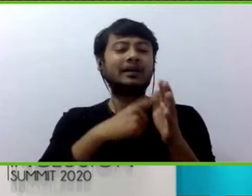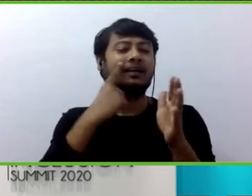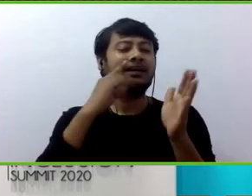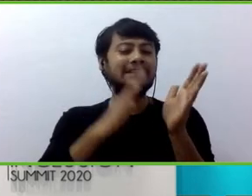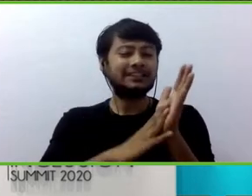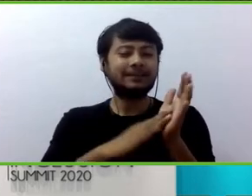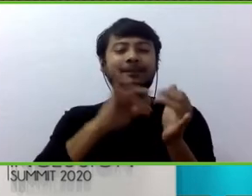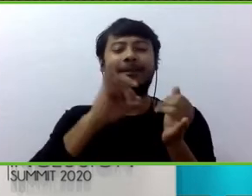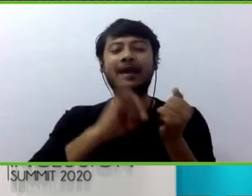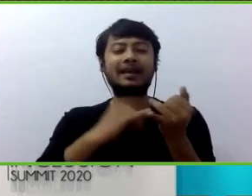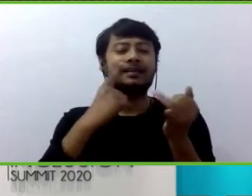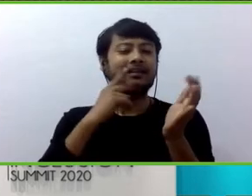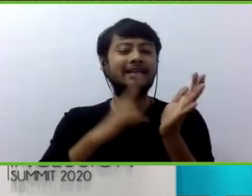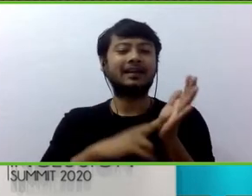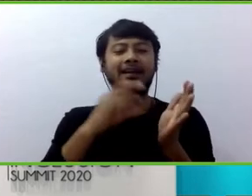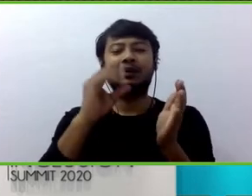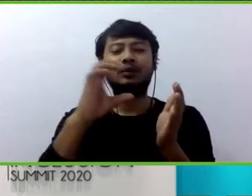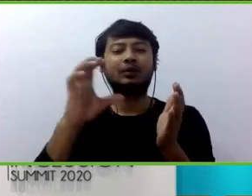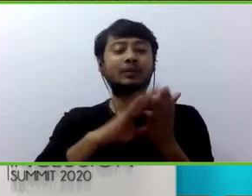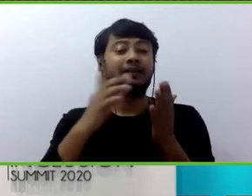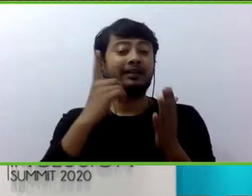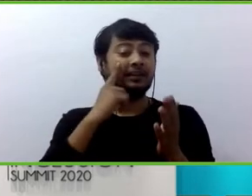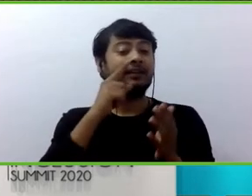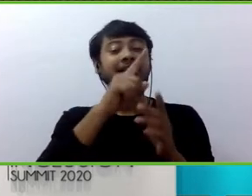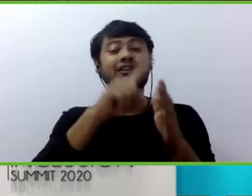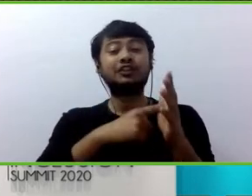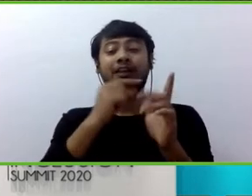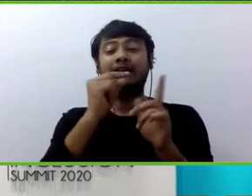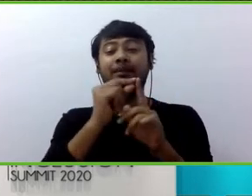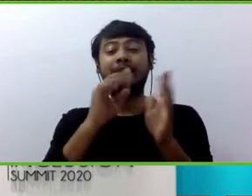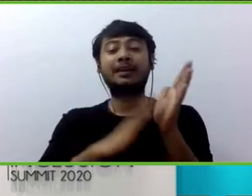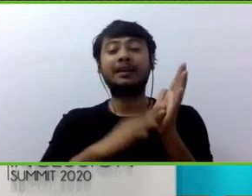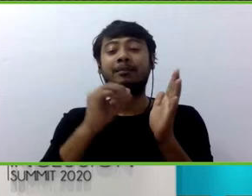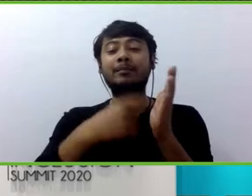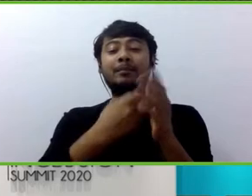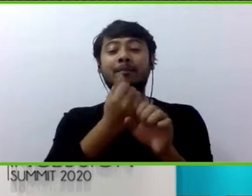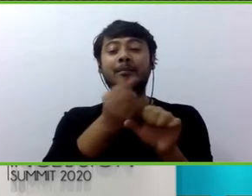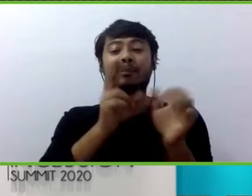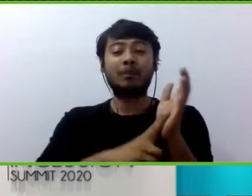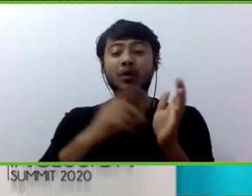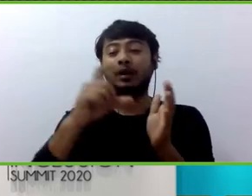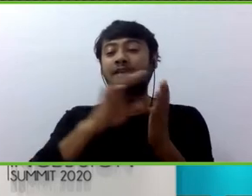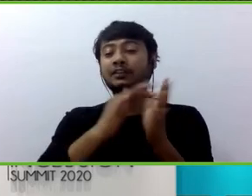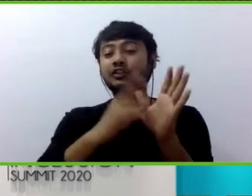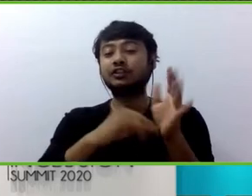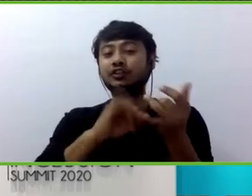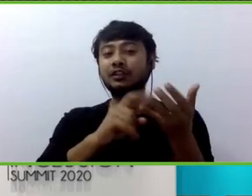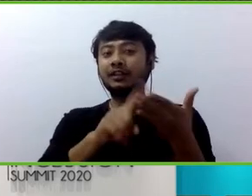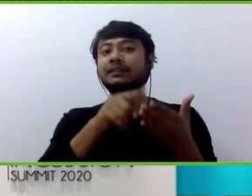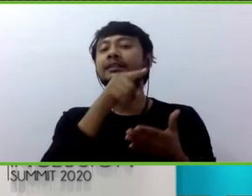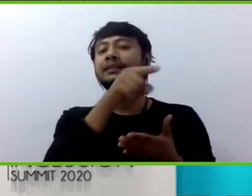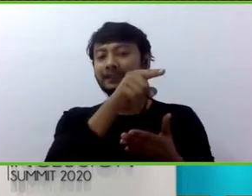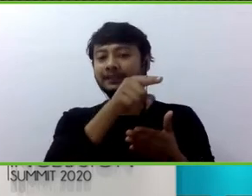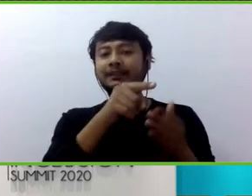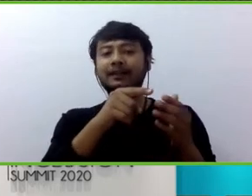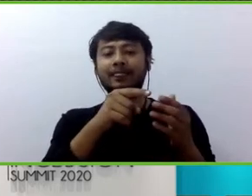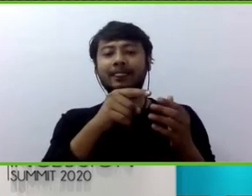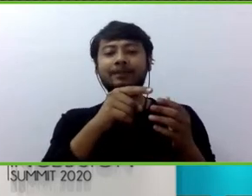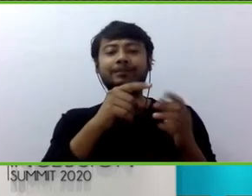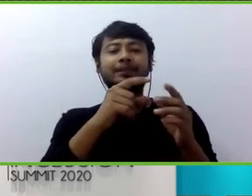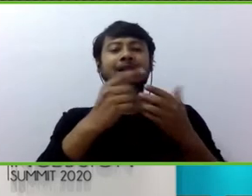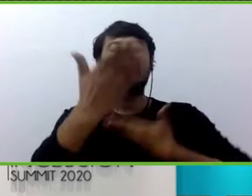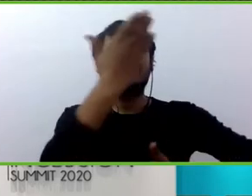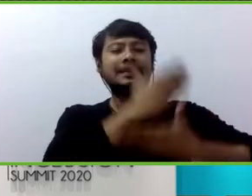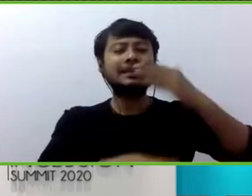of Disability Inclusion at JP Morgan Chase. Jim Sinochi is the head of disability inclusion at JP Morgan Chase &